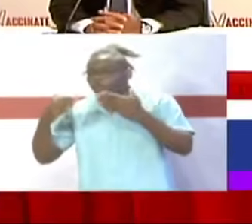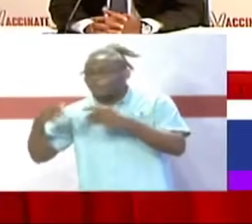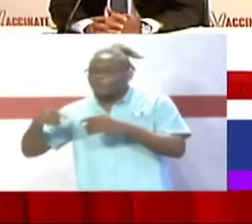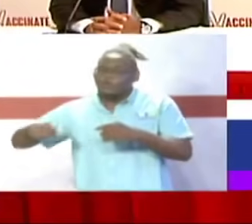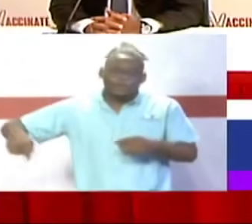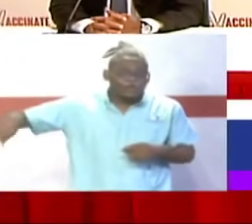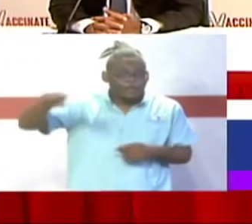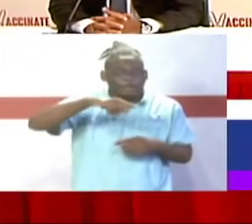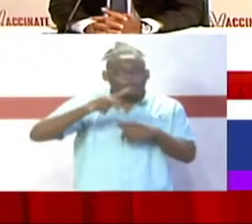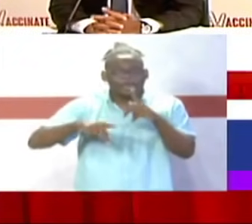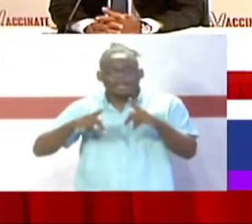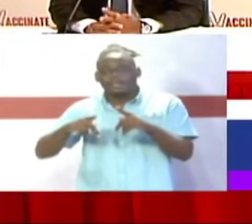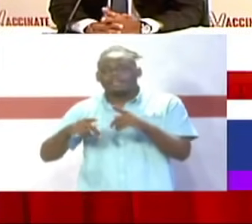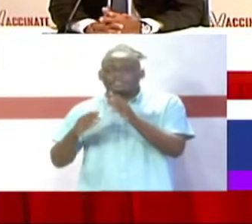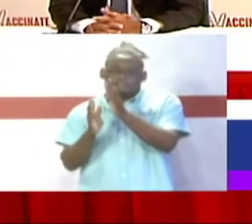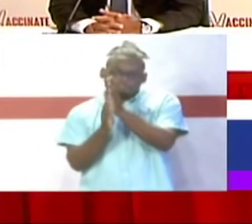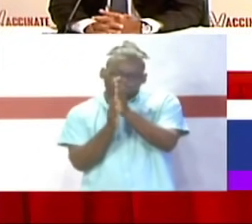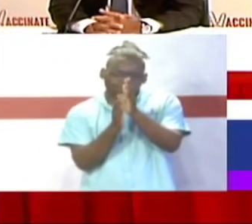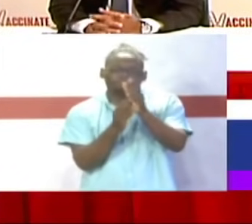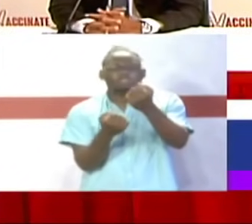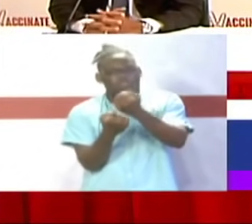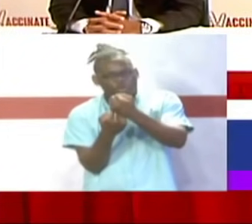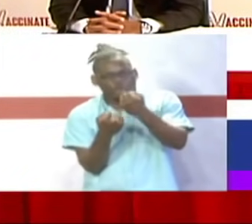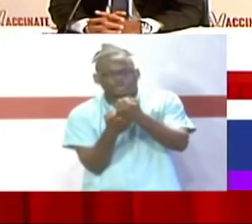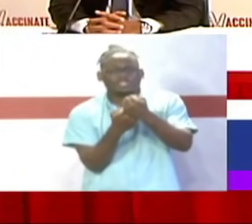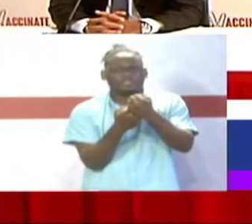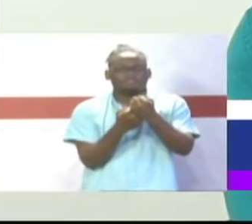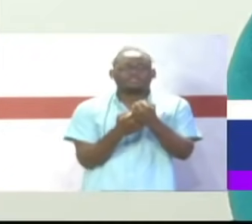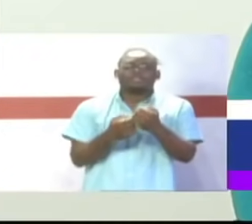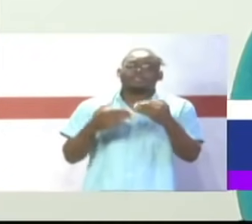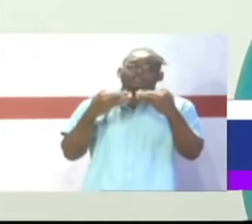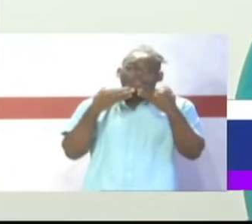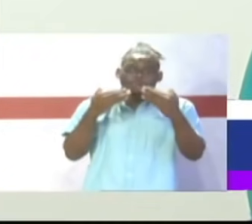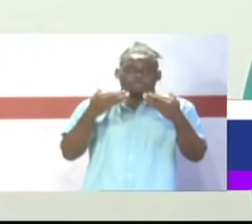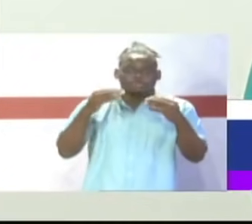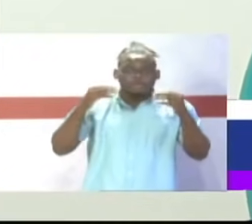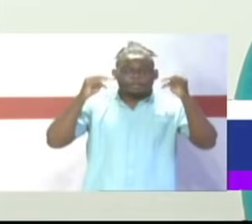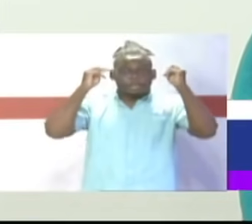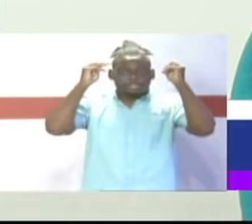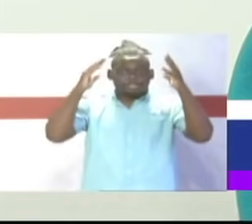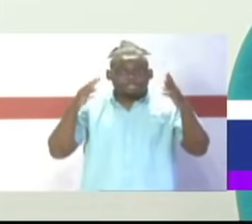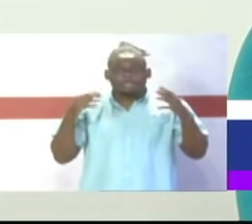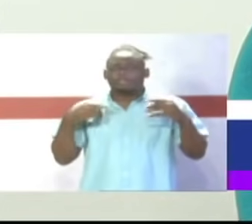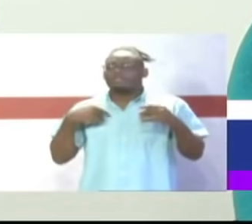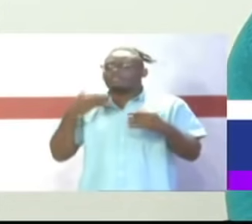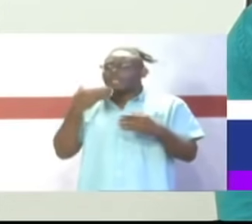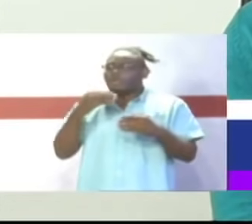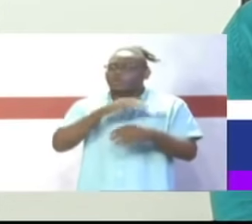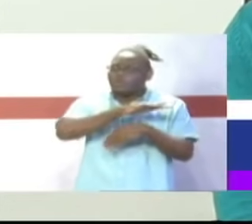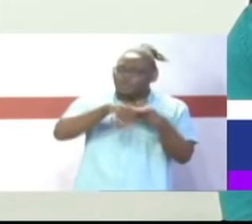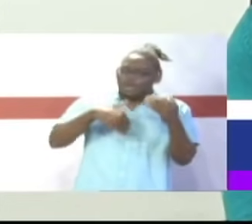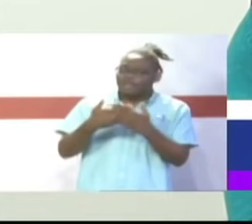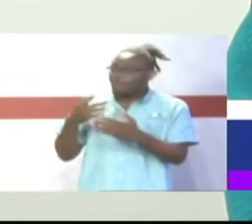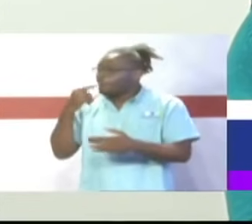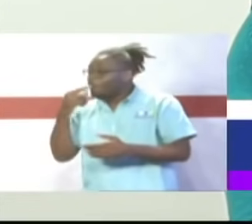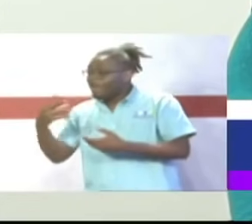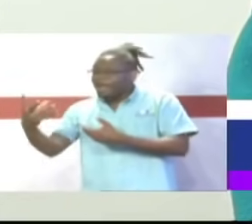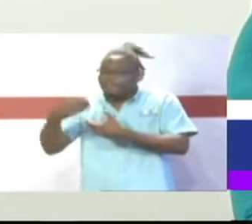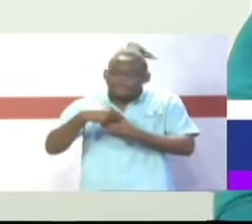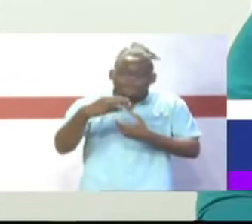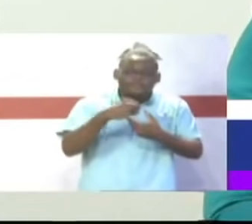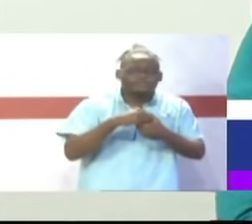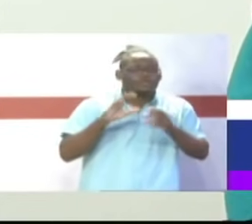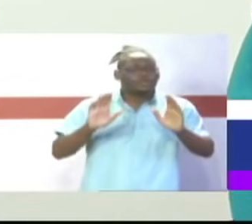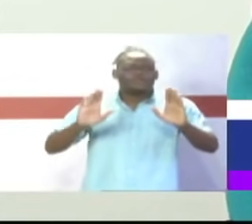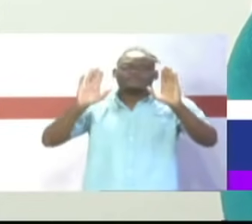thank you. Thank you very much, Minister, and for all our participants in the conference this morning. We have come to the end. We spoke quite